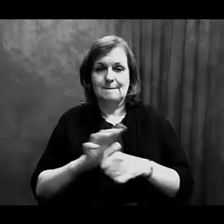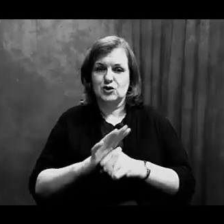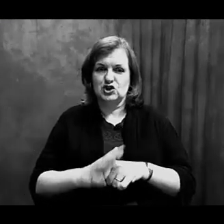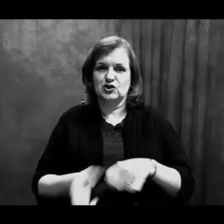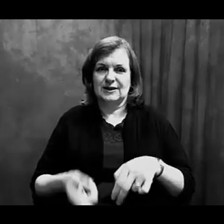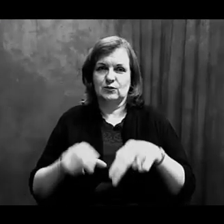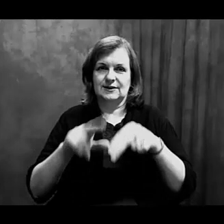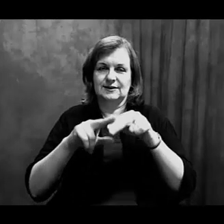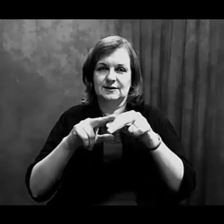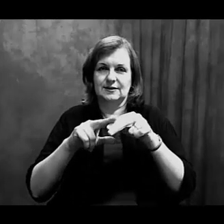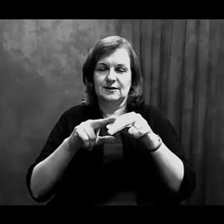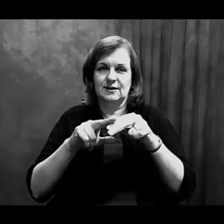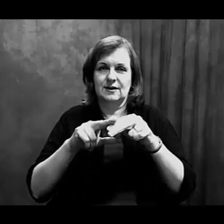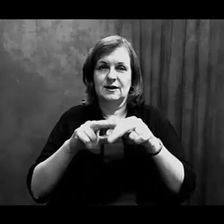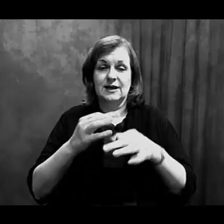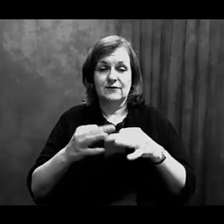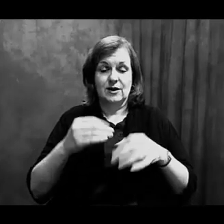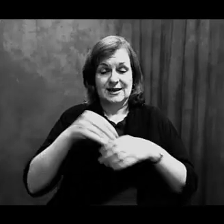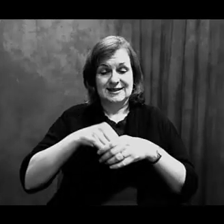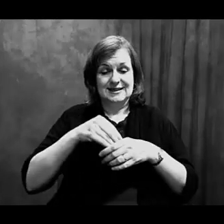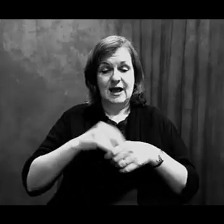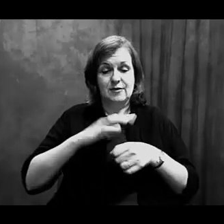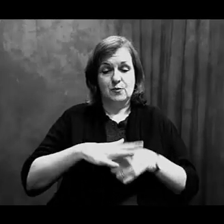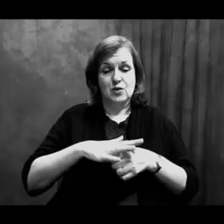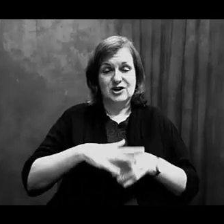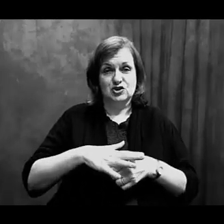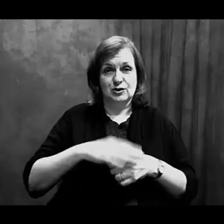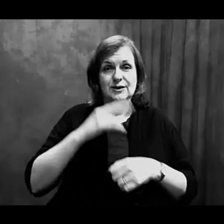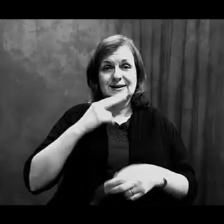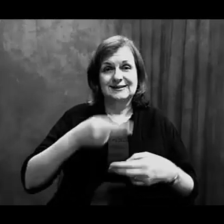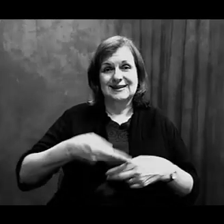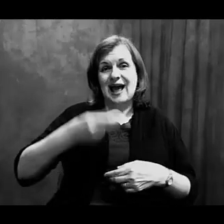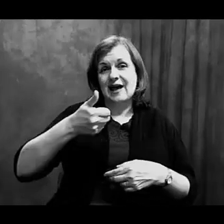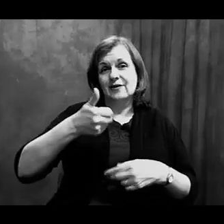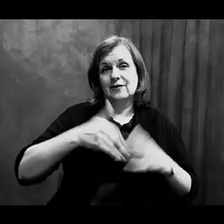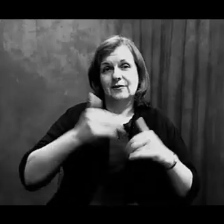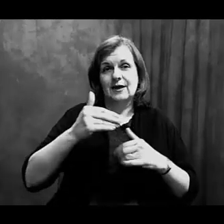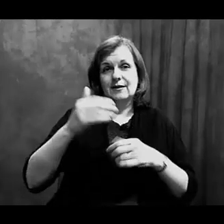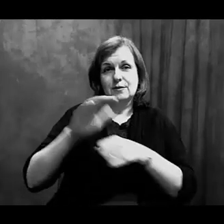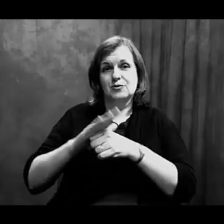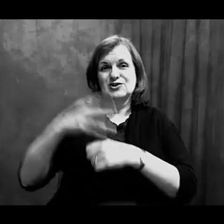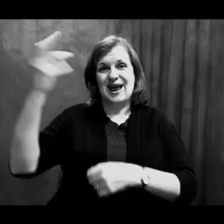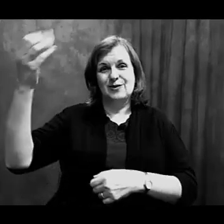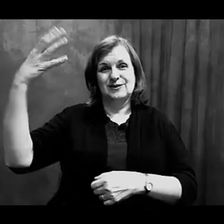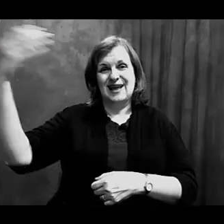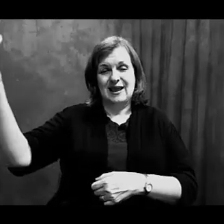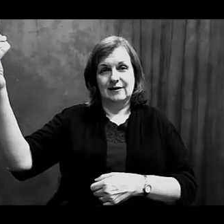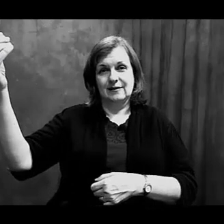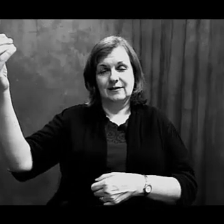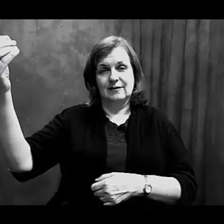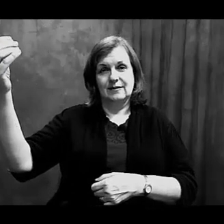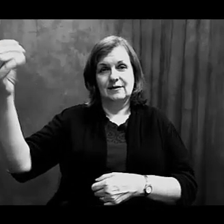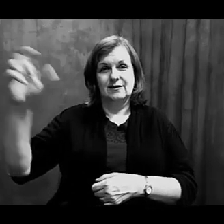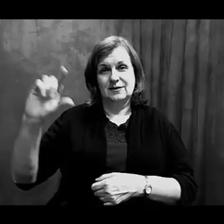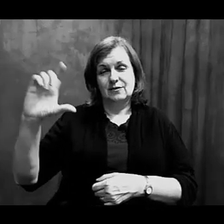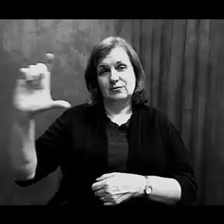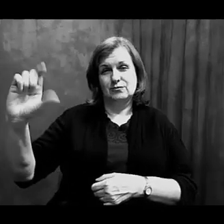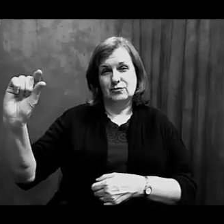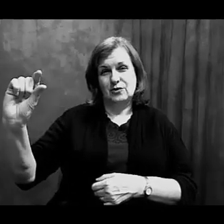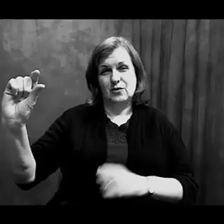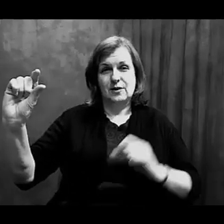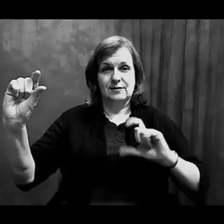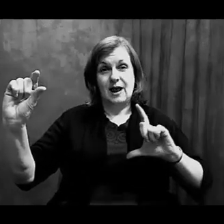pressure. And when you increase pressure inside, now the pressure in is greater than the pressure out.